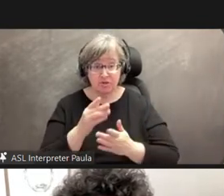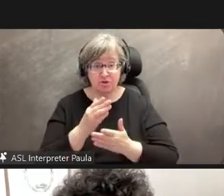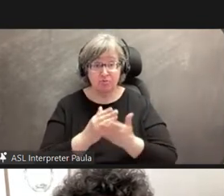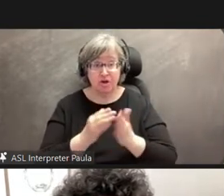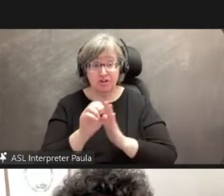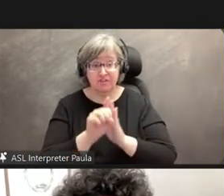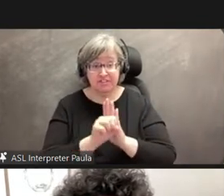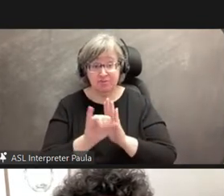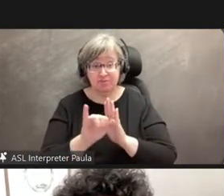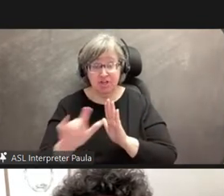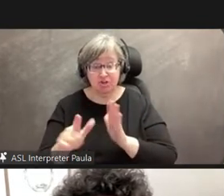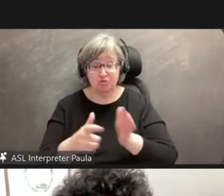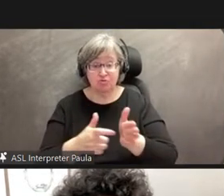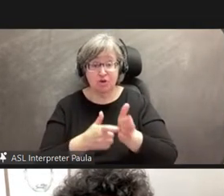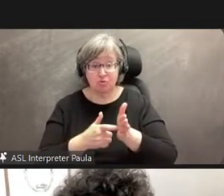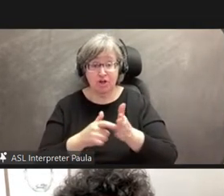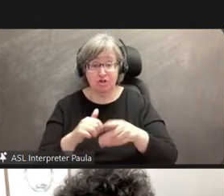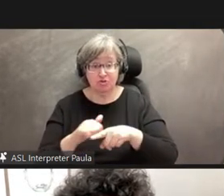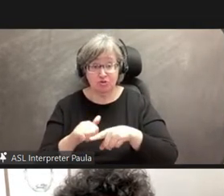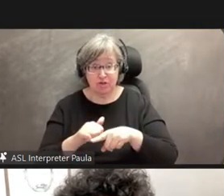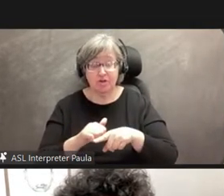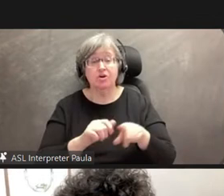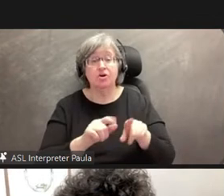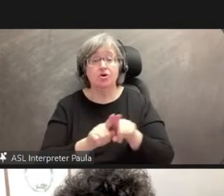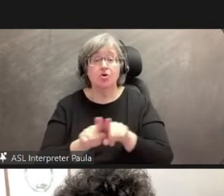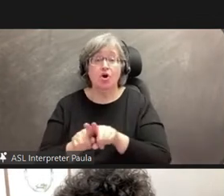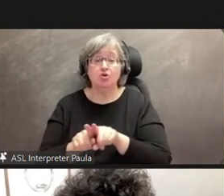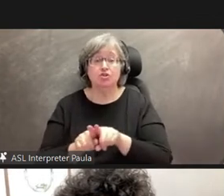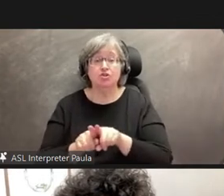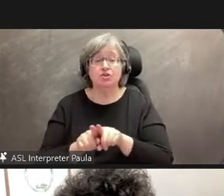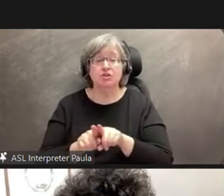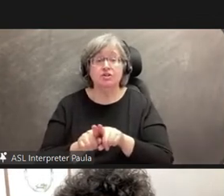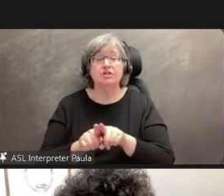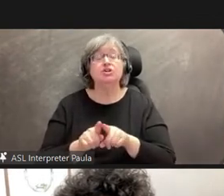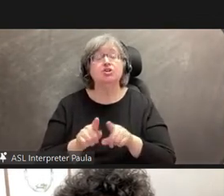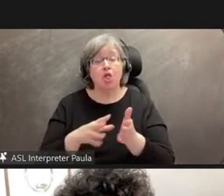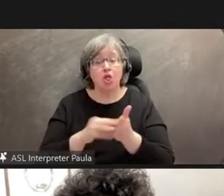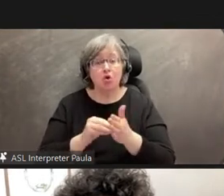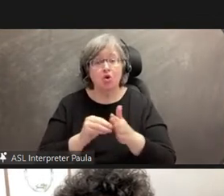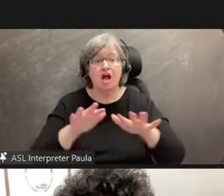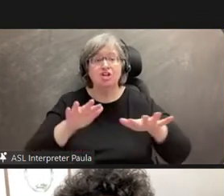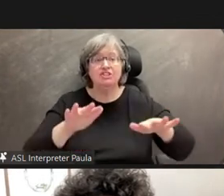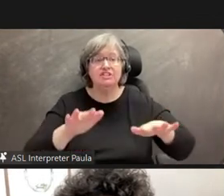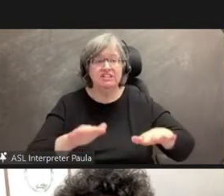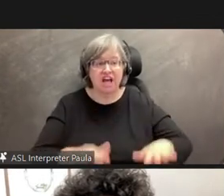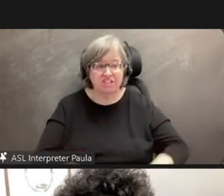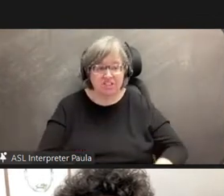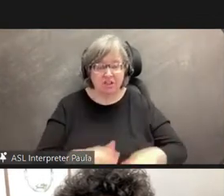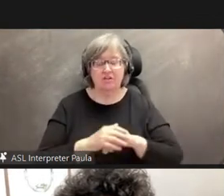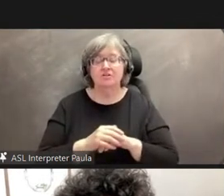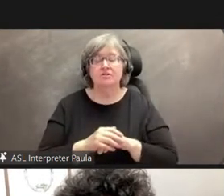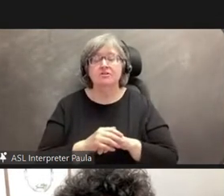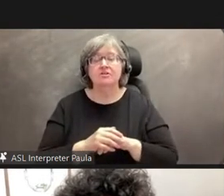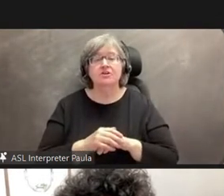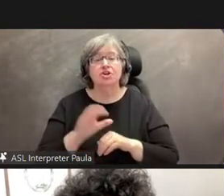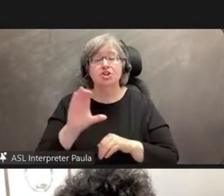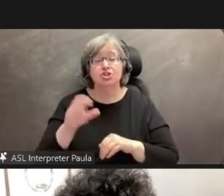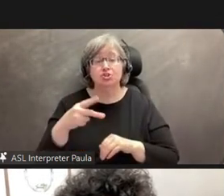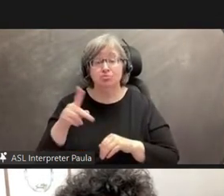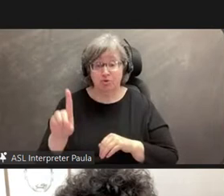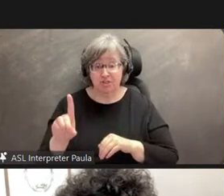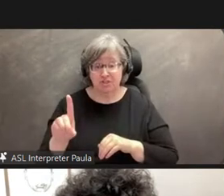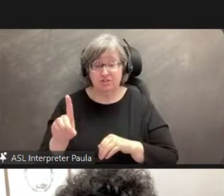of Illinois mandated training, also received de-escalation training. The Chicago Police Department, I can tell you,